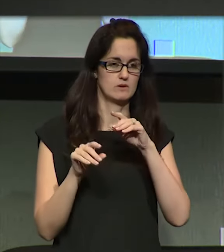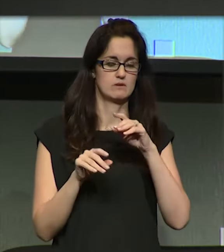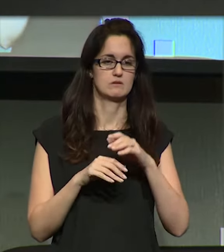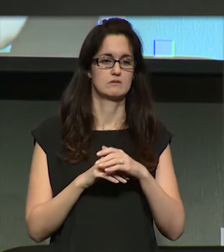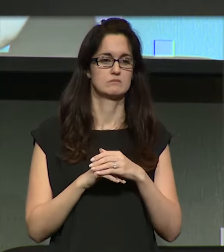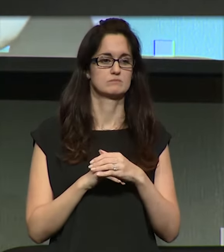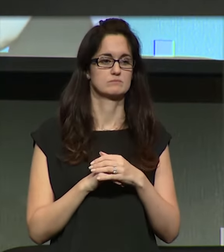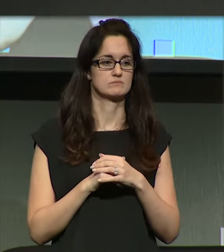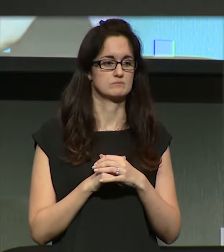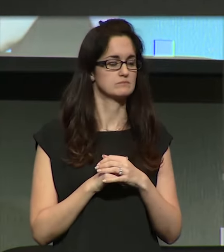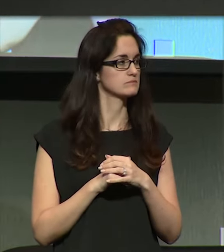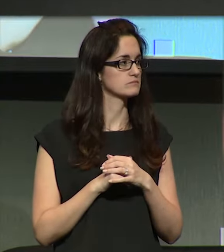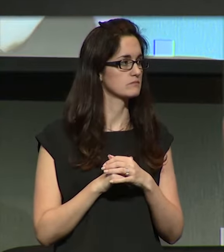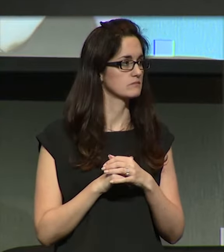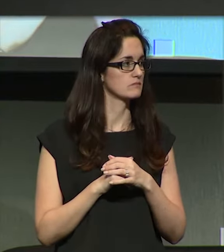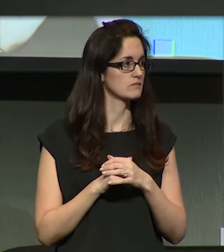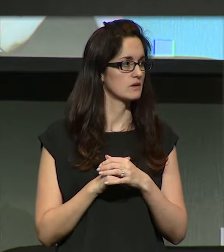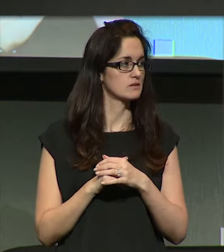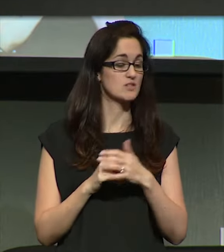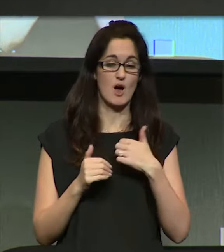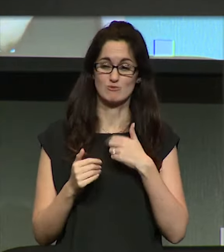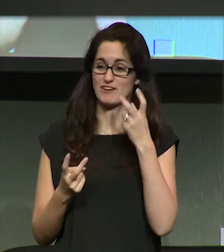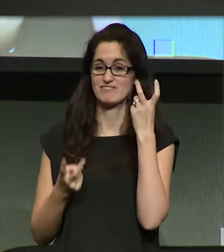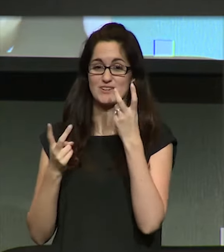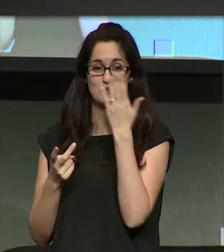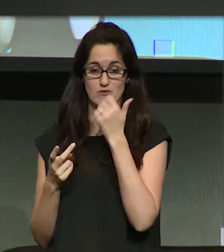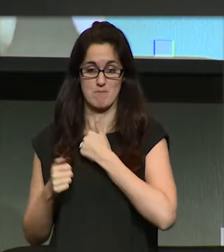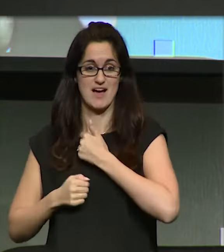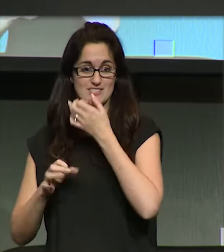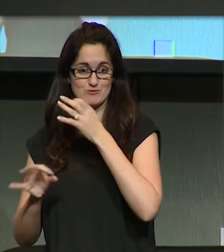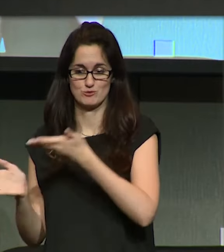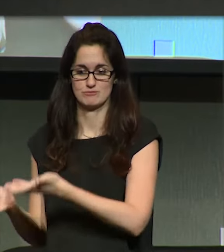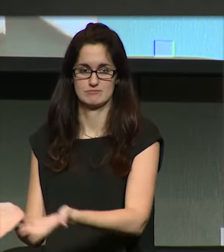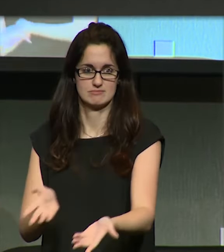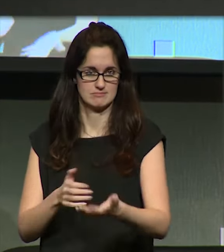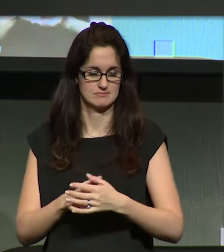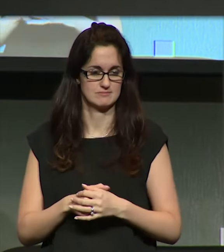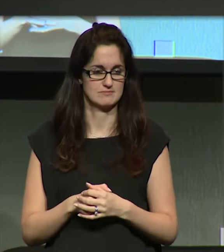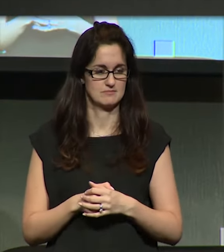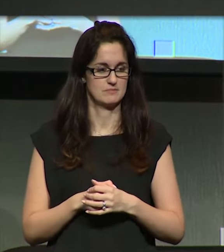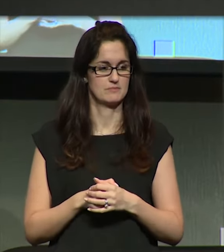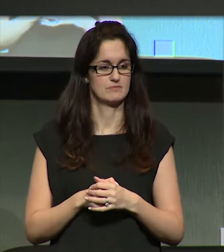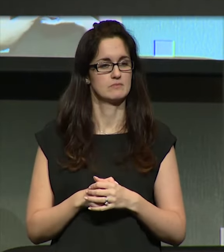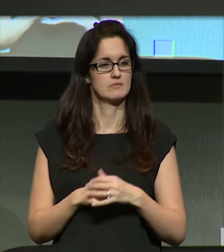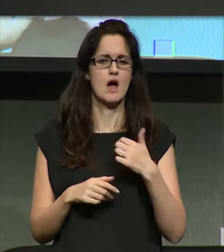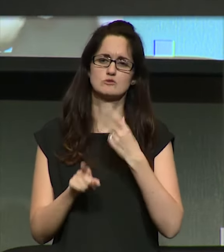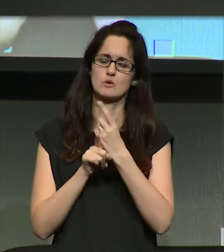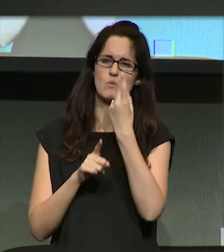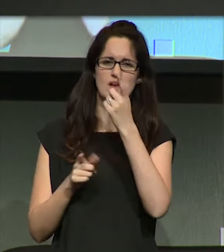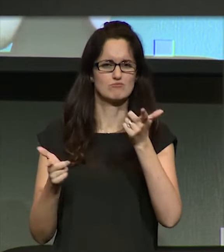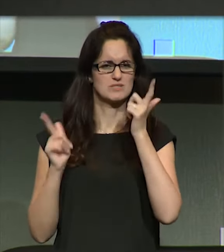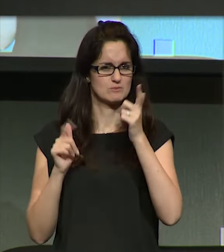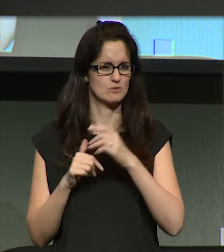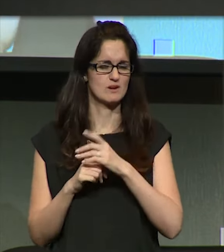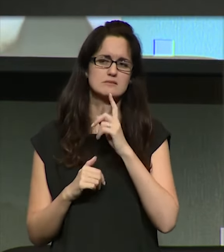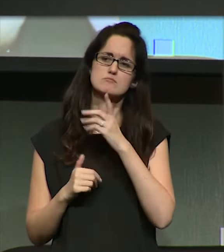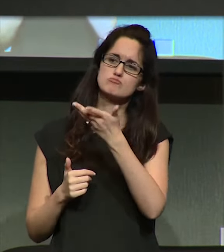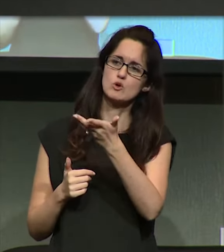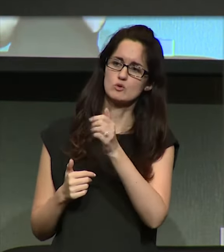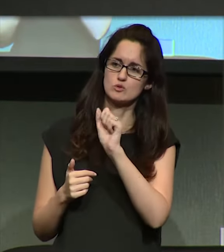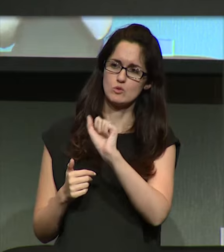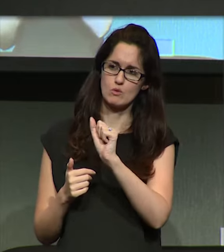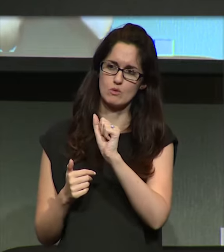I was looking for a school for my own kids, and I was talking to one principal. I said, so how would my kids go